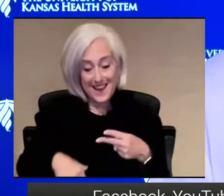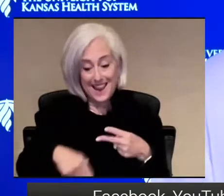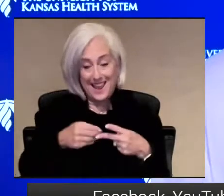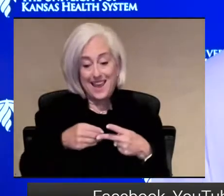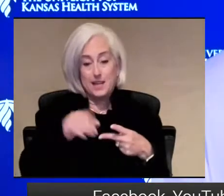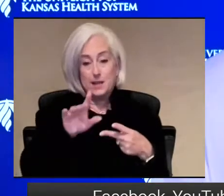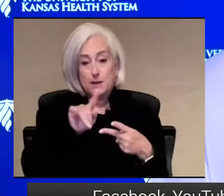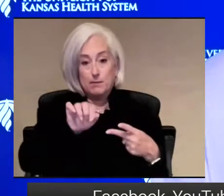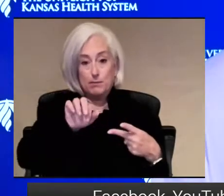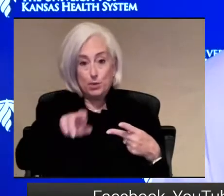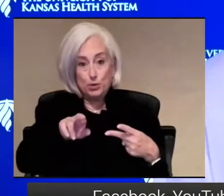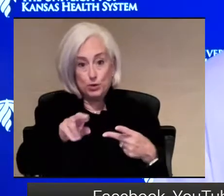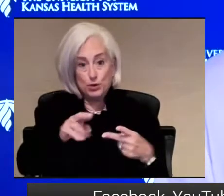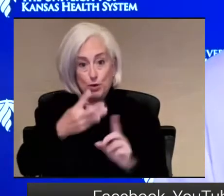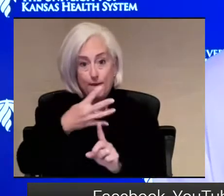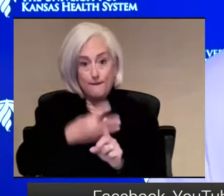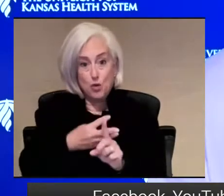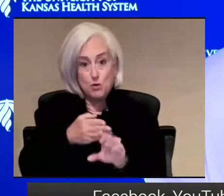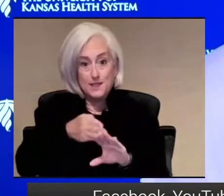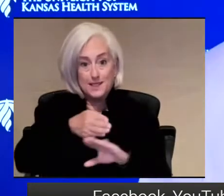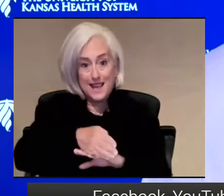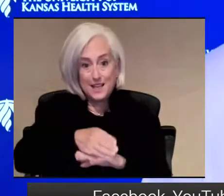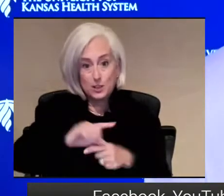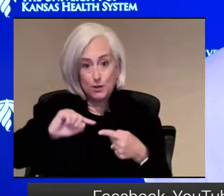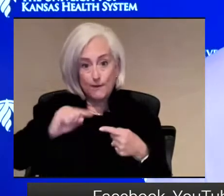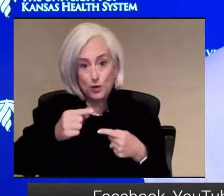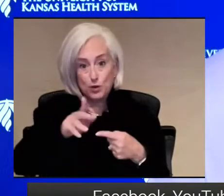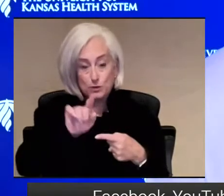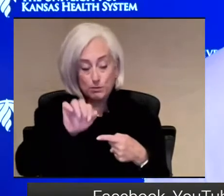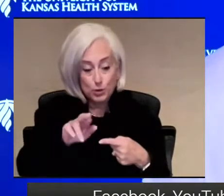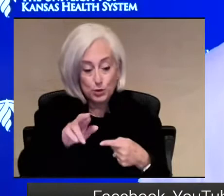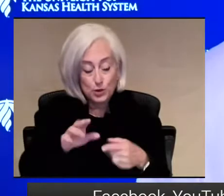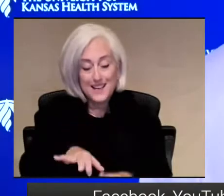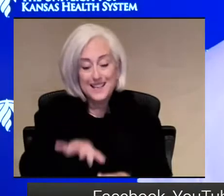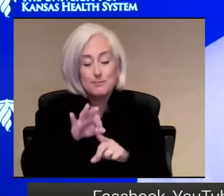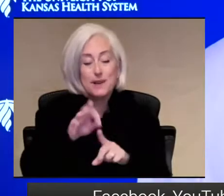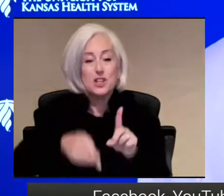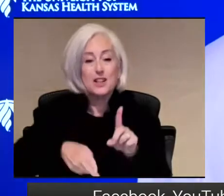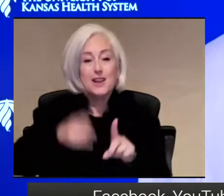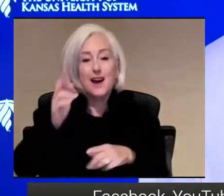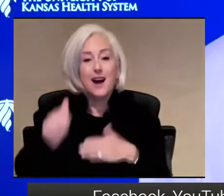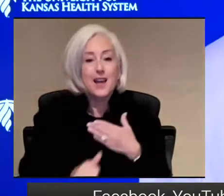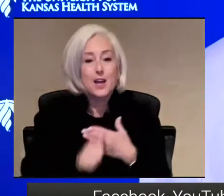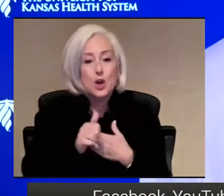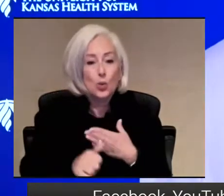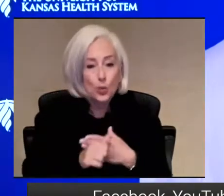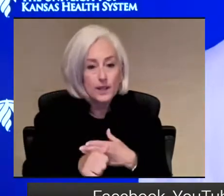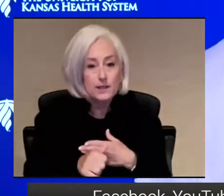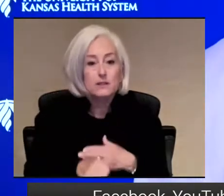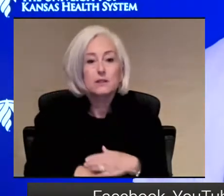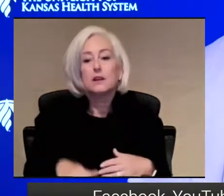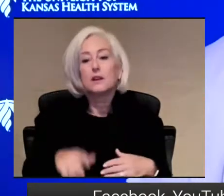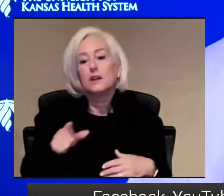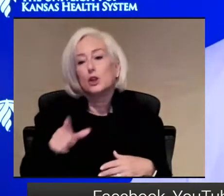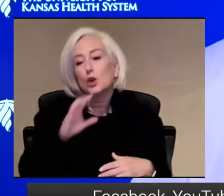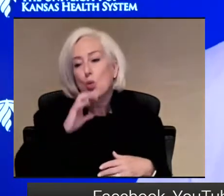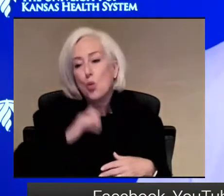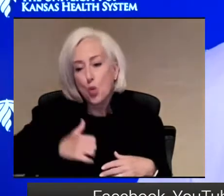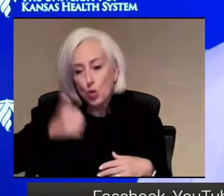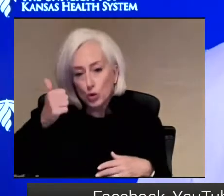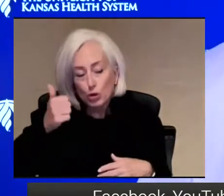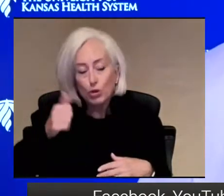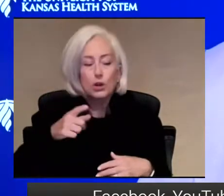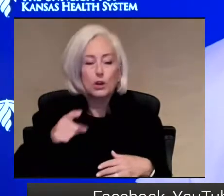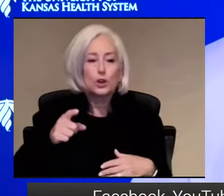after that first booster, especially if you are high risk, being older age groups or comorbidities, can protect you, can increase